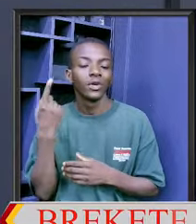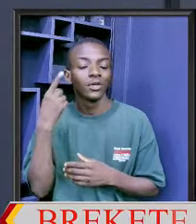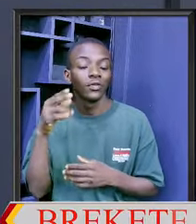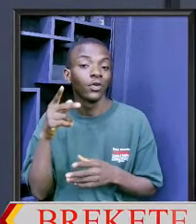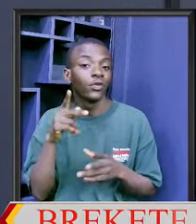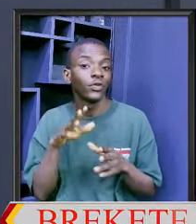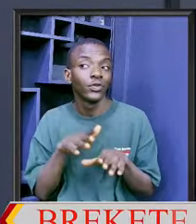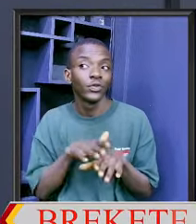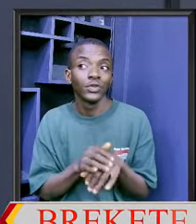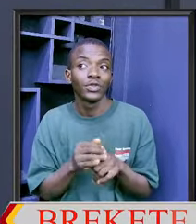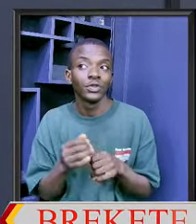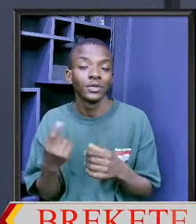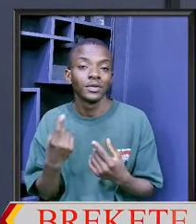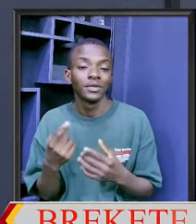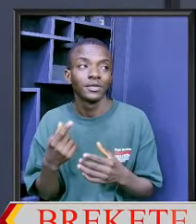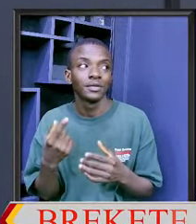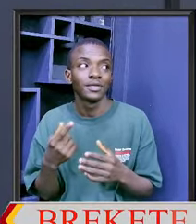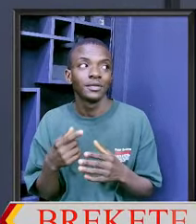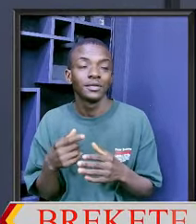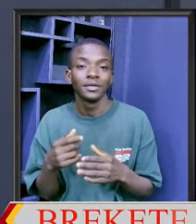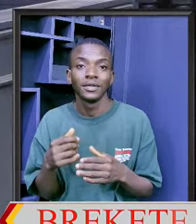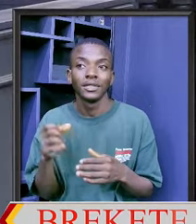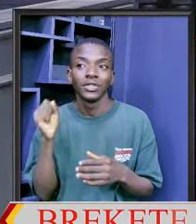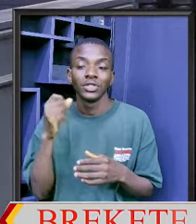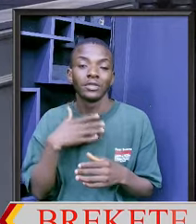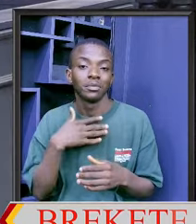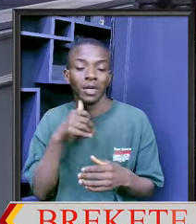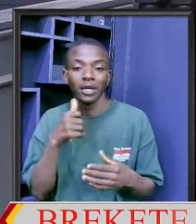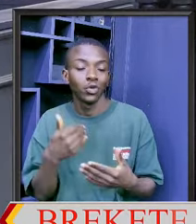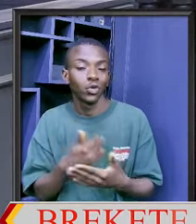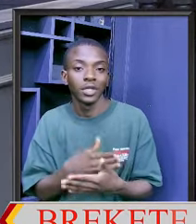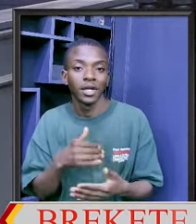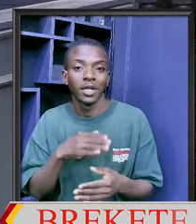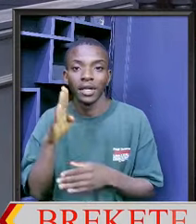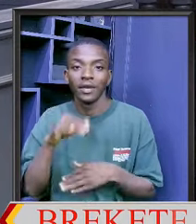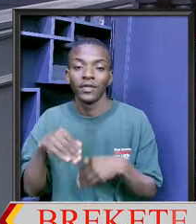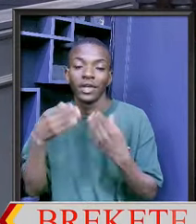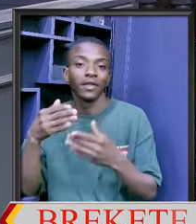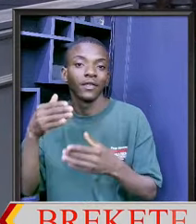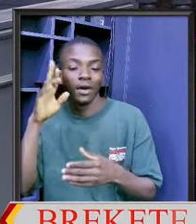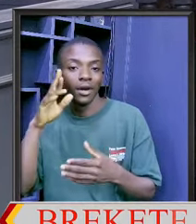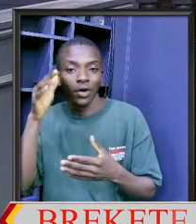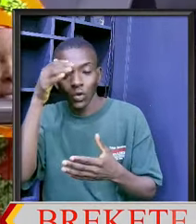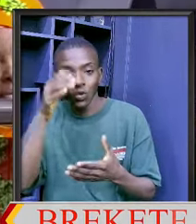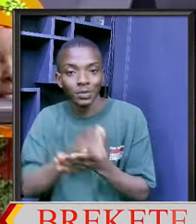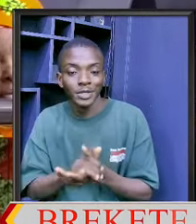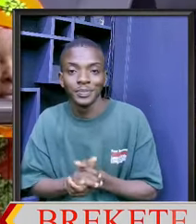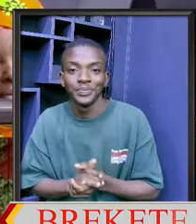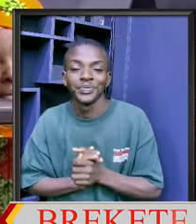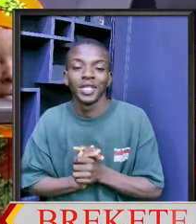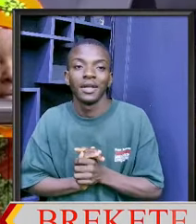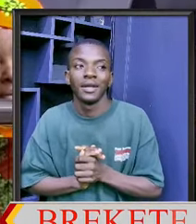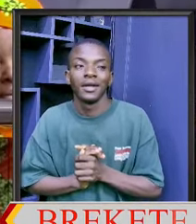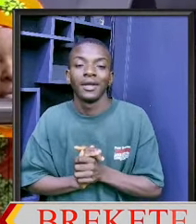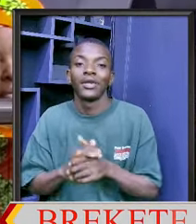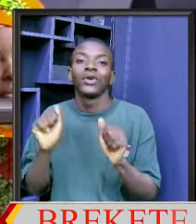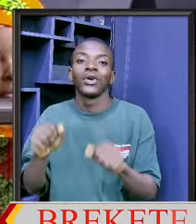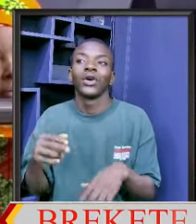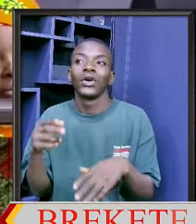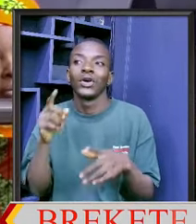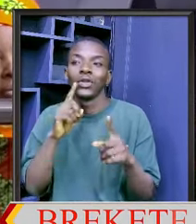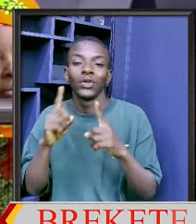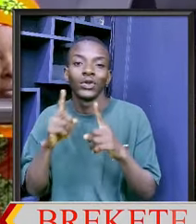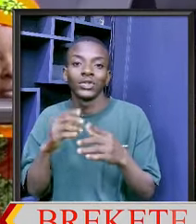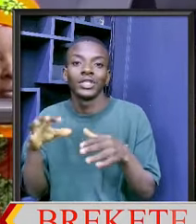080-85-05-08-04. Thank you. Only for physio. Although she is my daughter and I never give her husband. Yes, sir. So you can